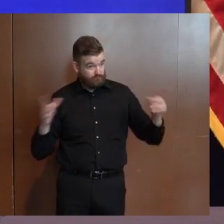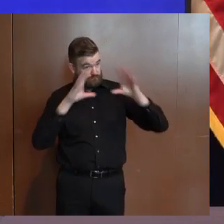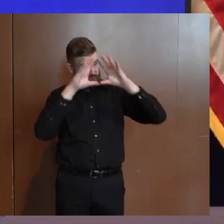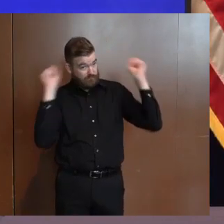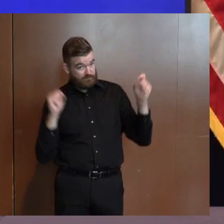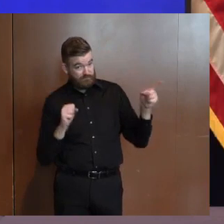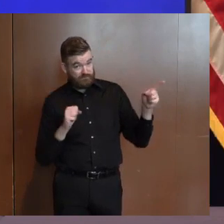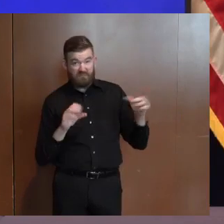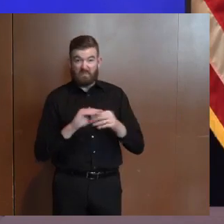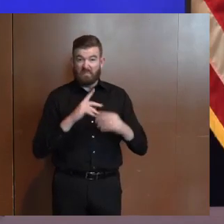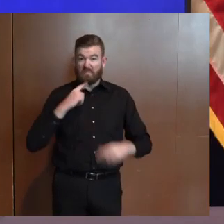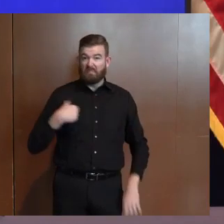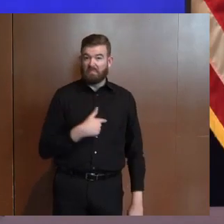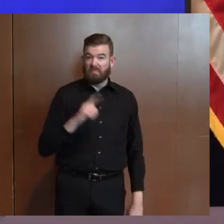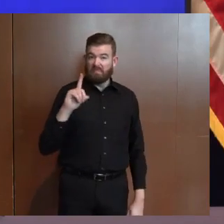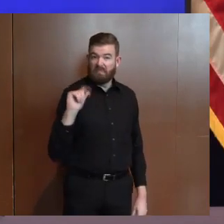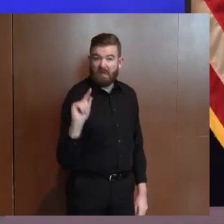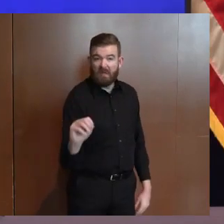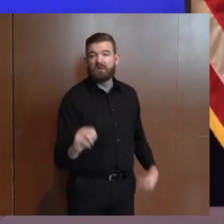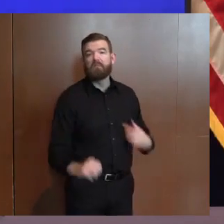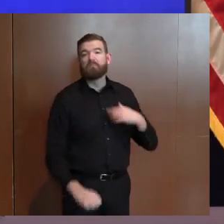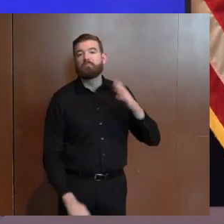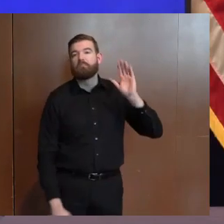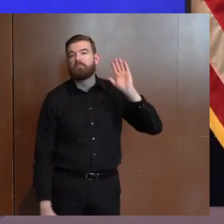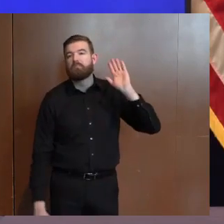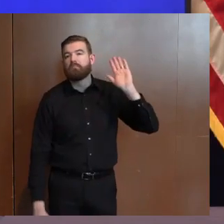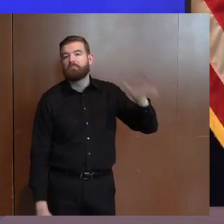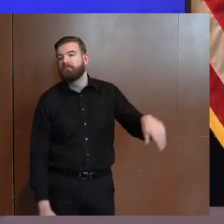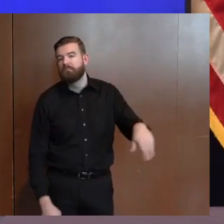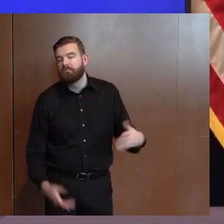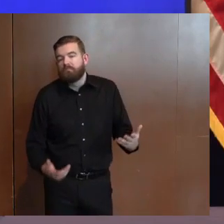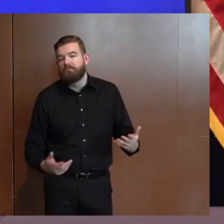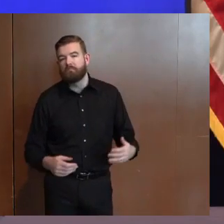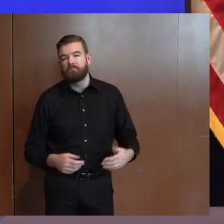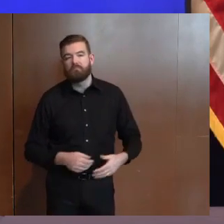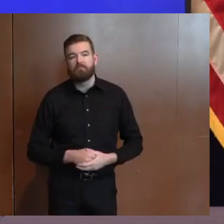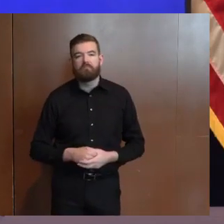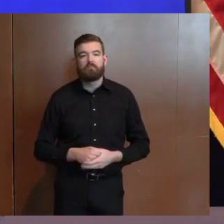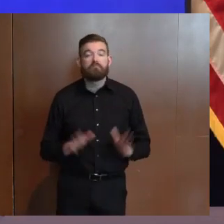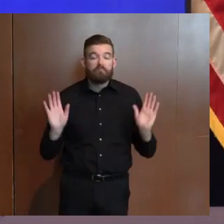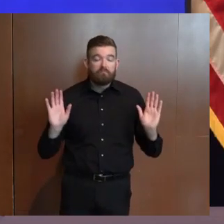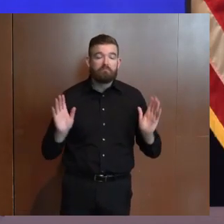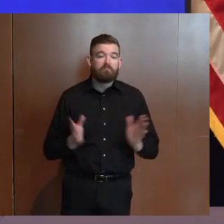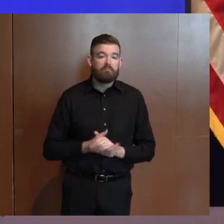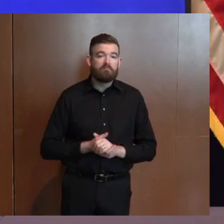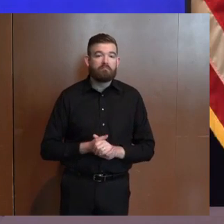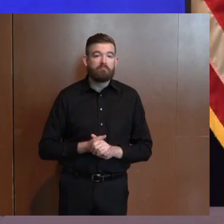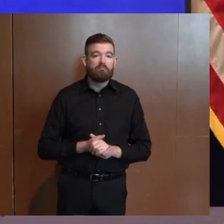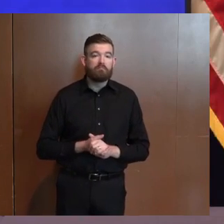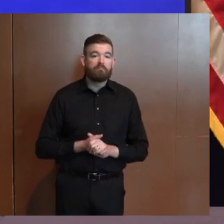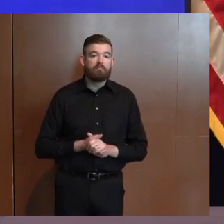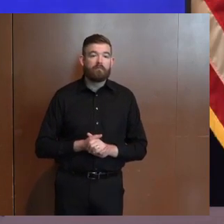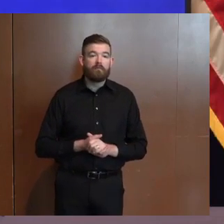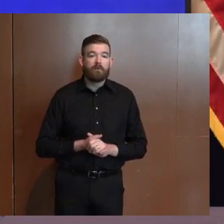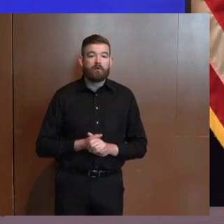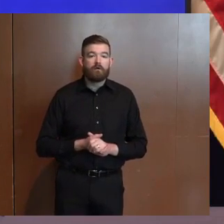worrying about it. It hasn't impacted, literally, I think, right as the president might have been saying that, George Helmy and I